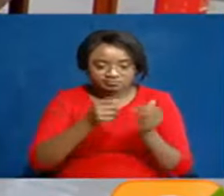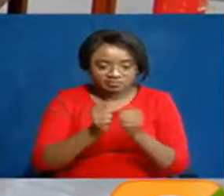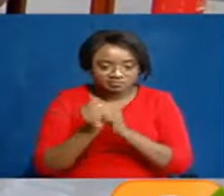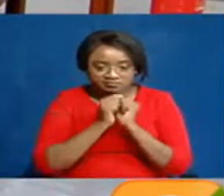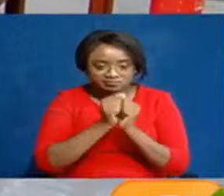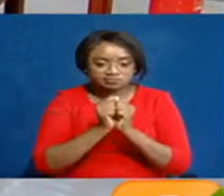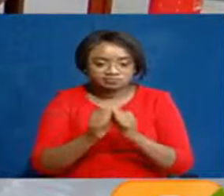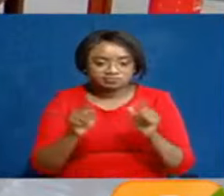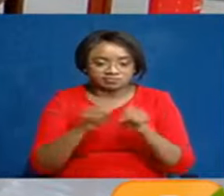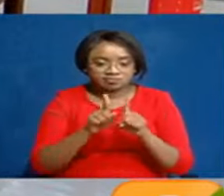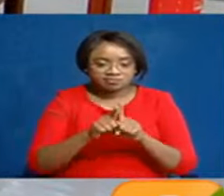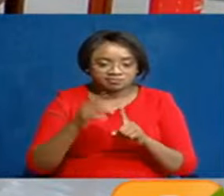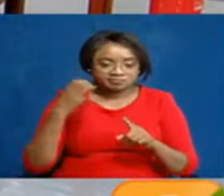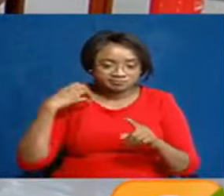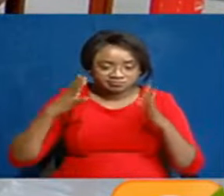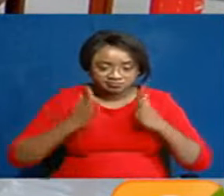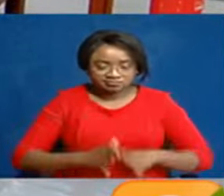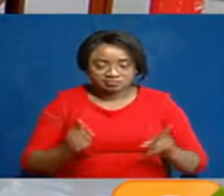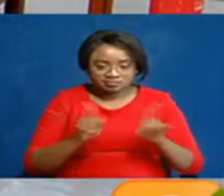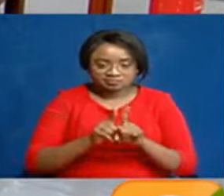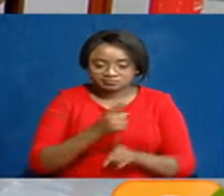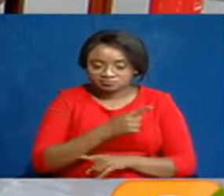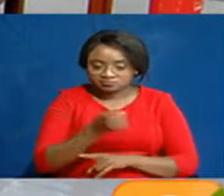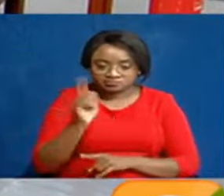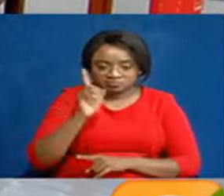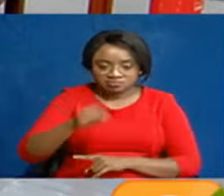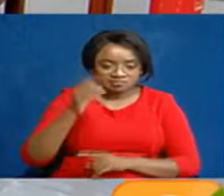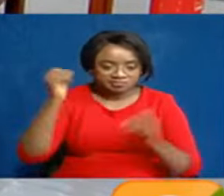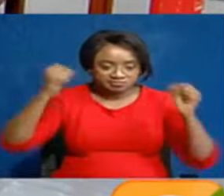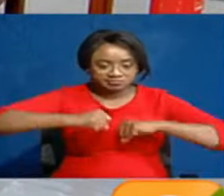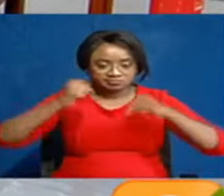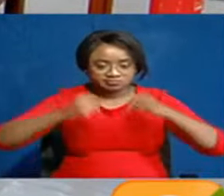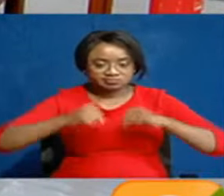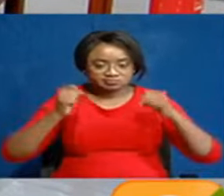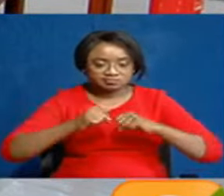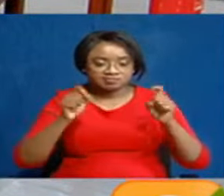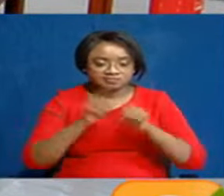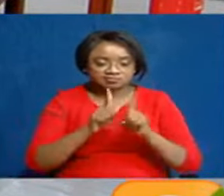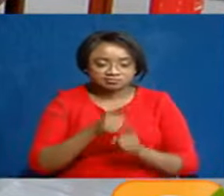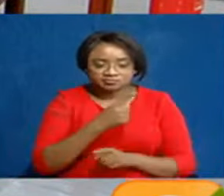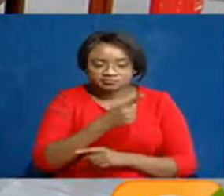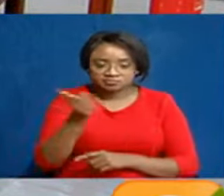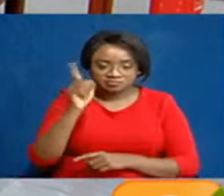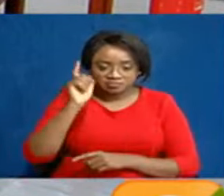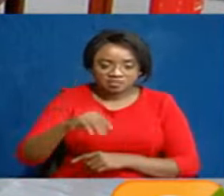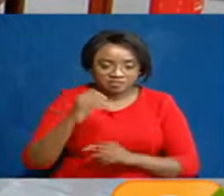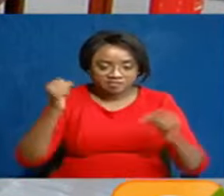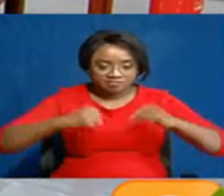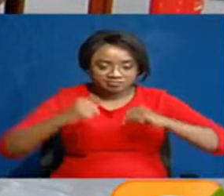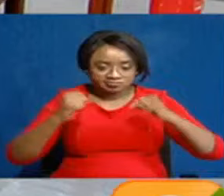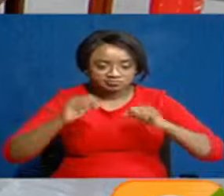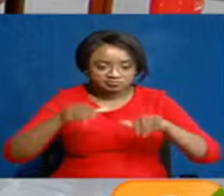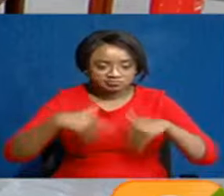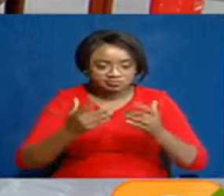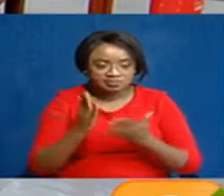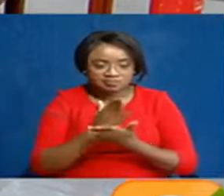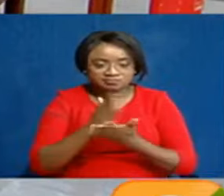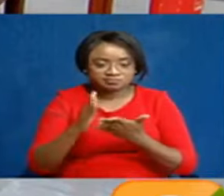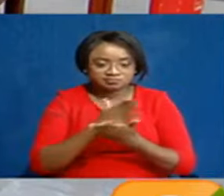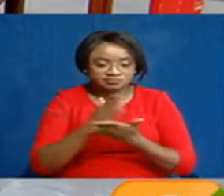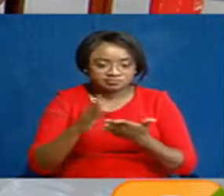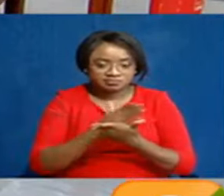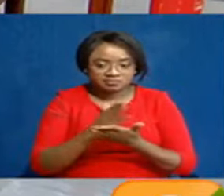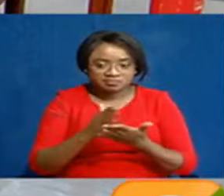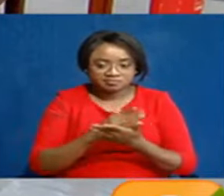to be elected. They agree on games of numbers, and they agree how they are going to share government, and they see